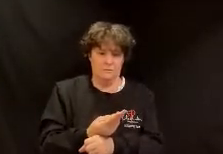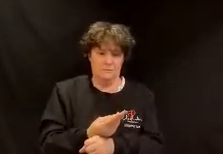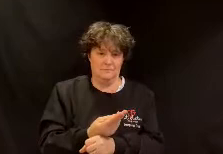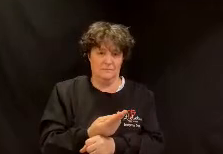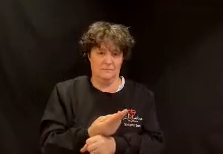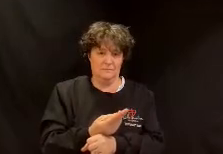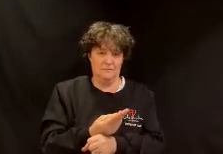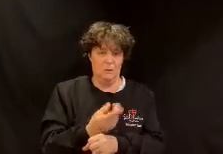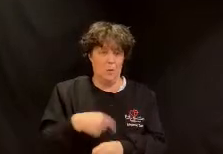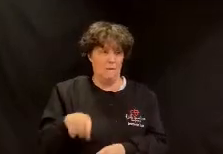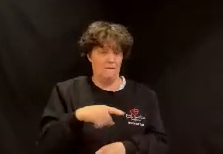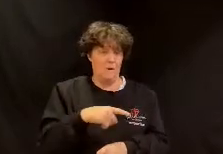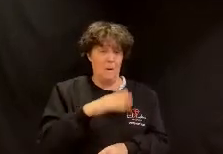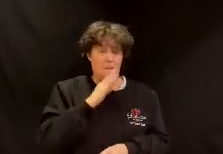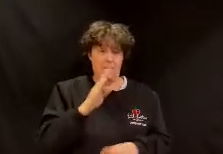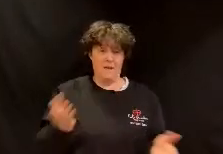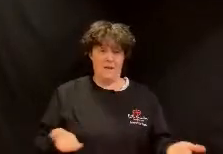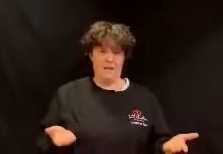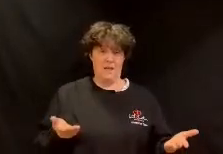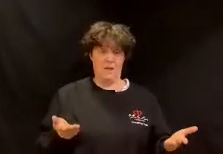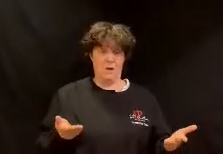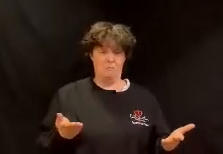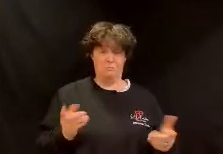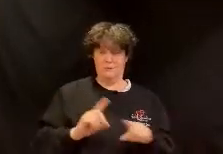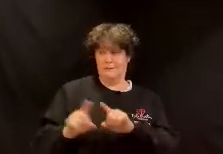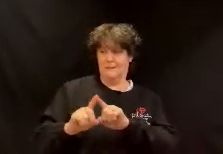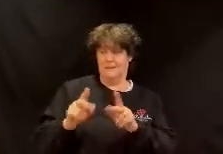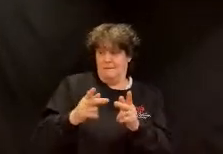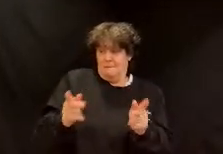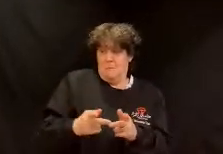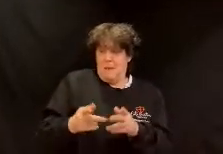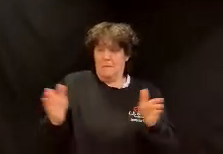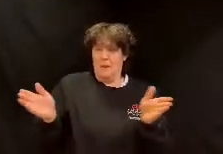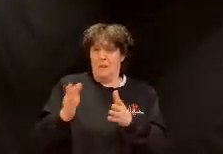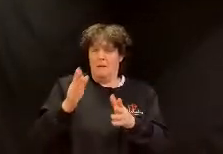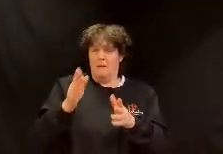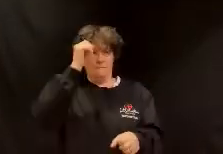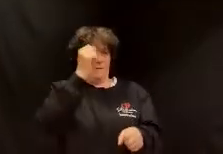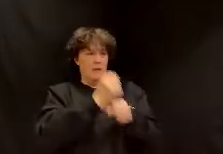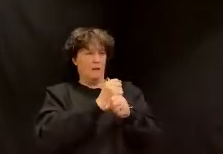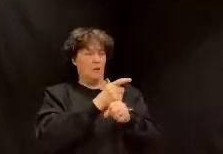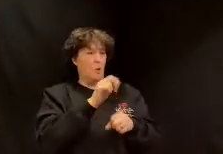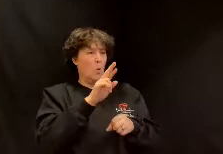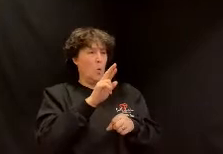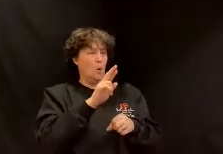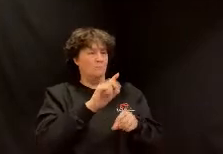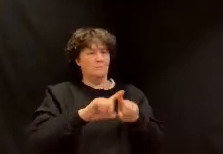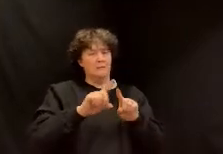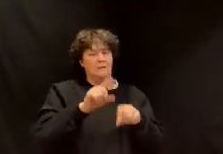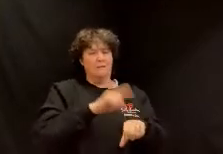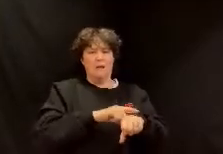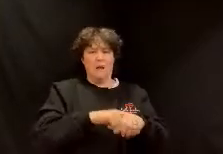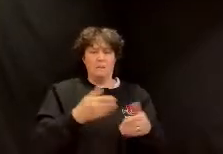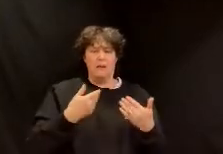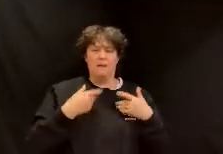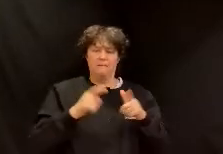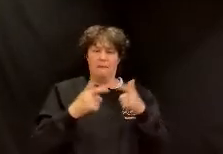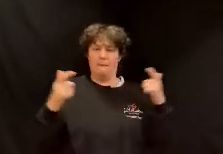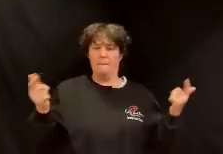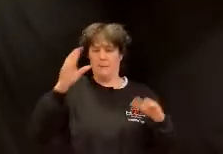We've all been here. We've all been places in our lives we've had little faith. And we've had times in our life we've had big faith. But